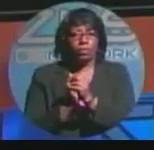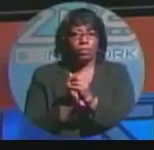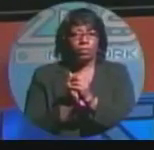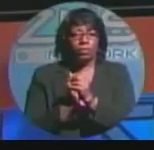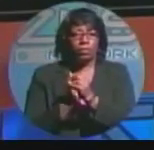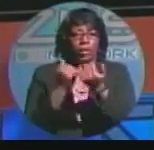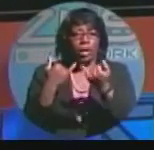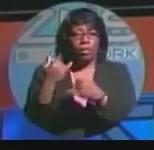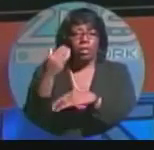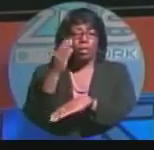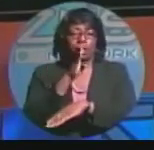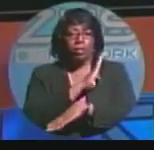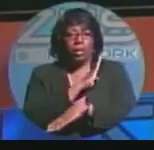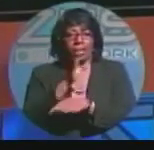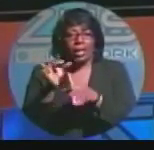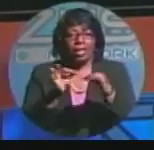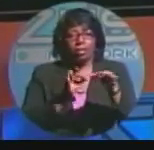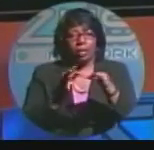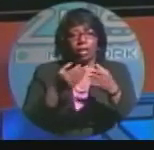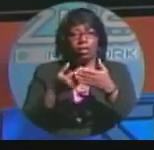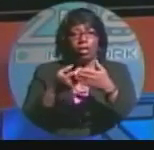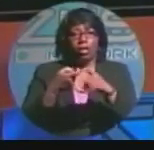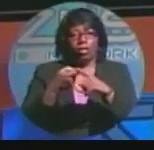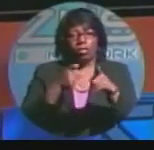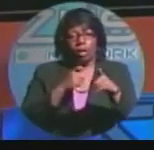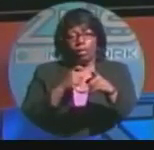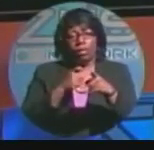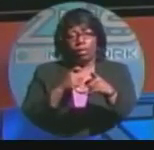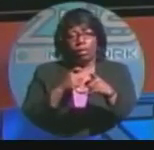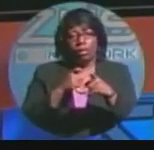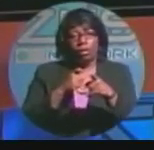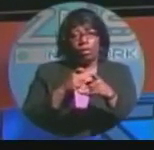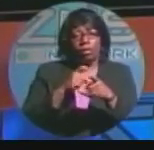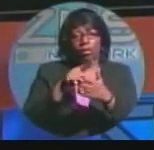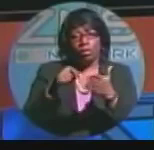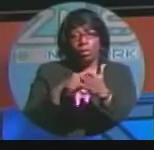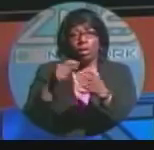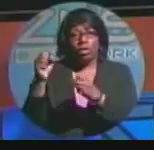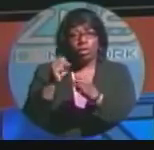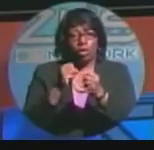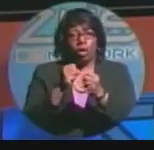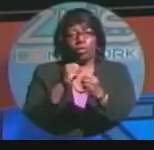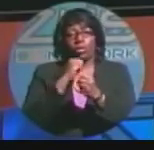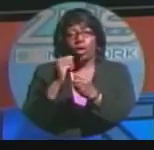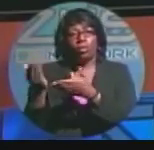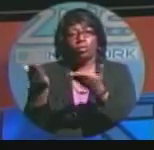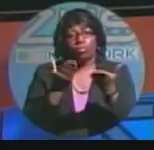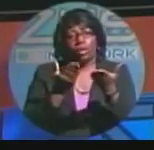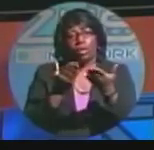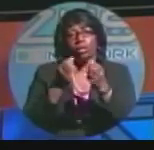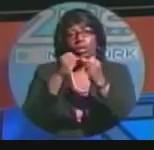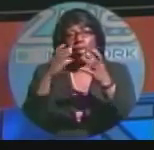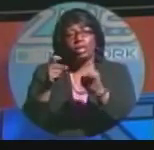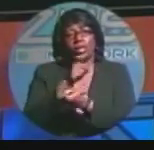Now, Mr. Bazin explains that since this storm did not bring much lightning, there was not much damage to any of its